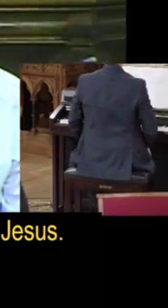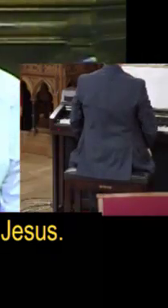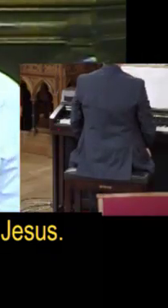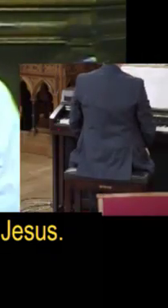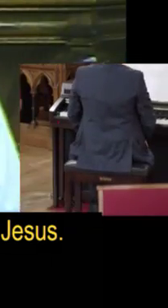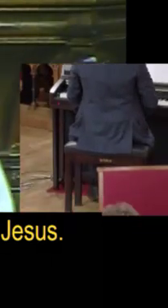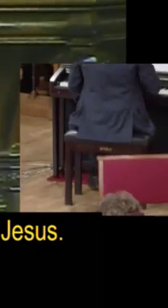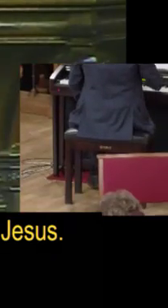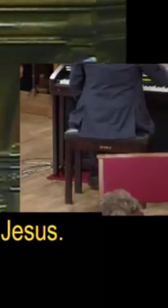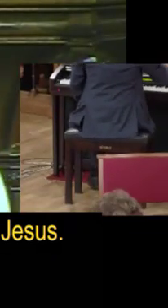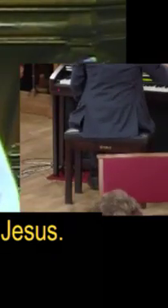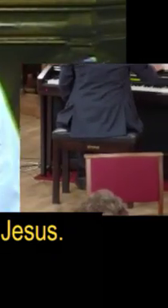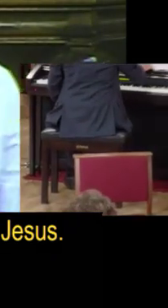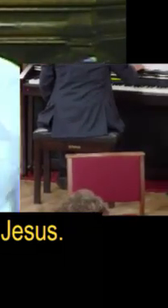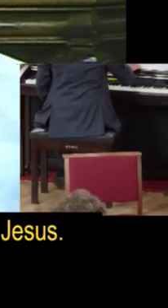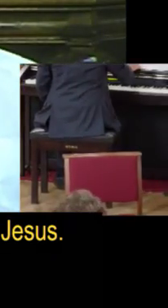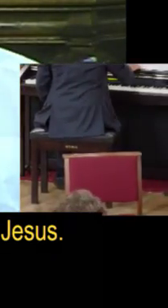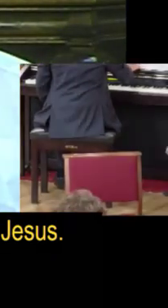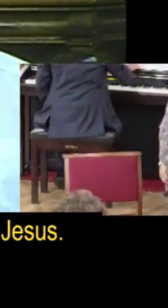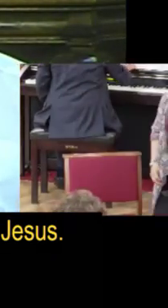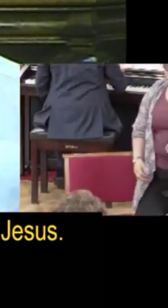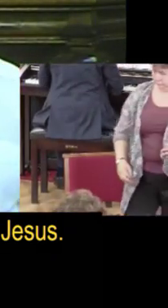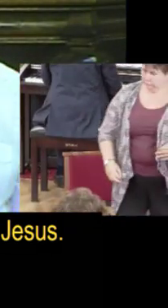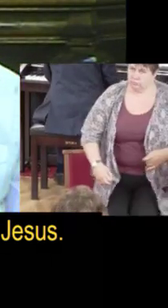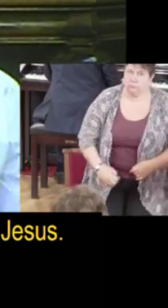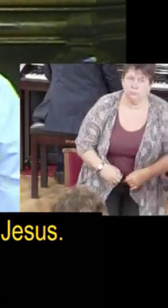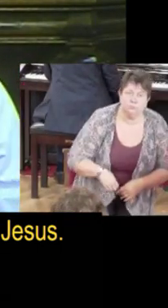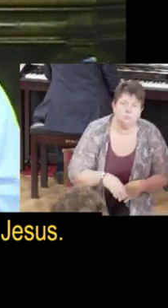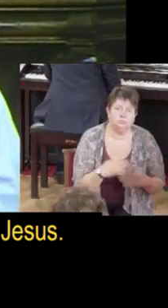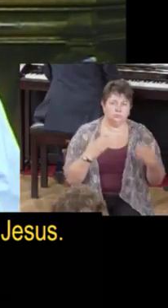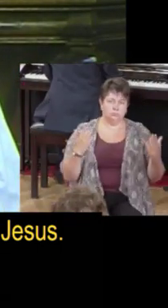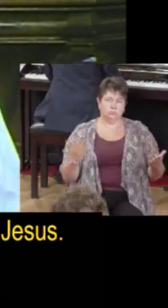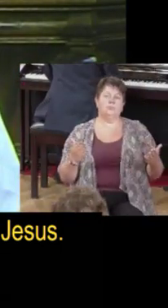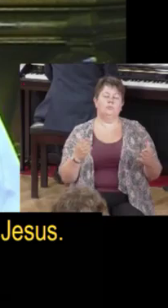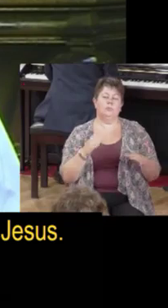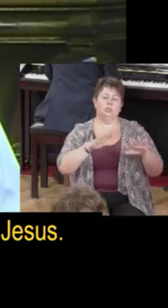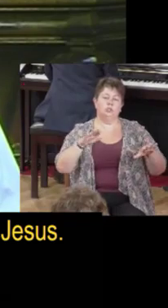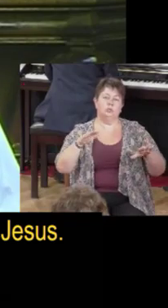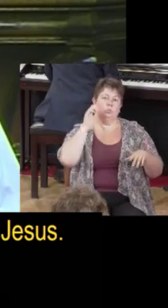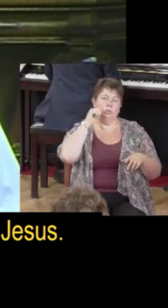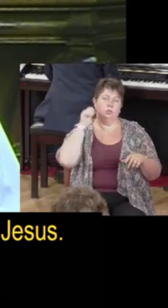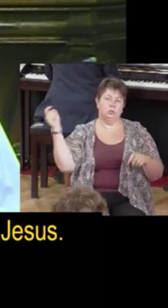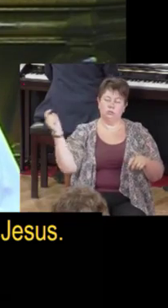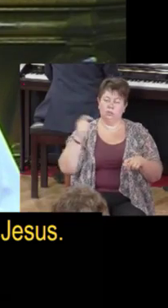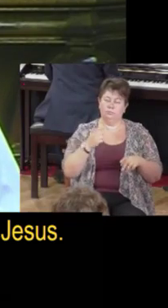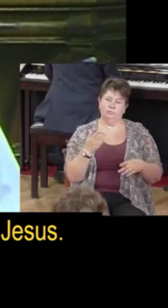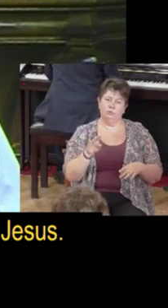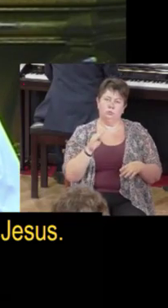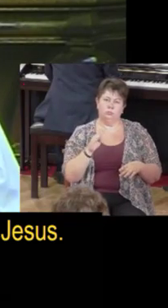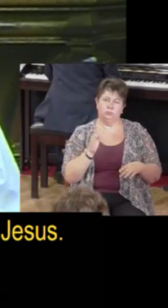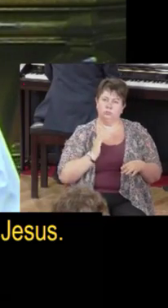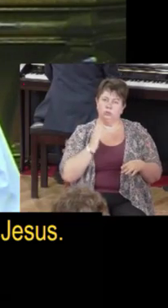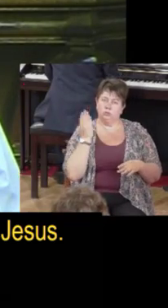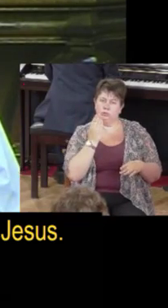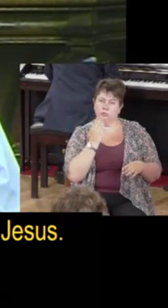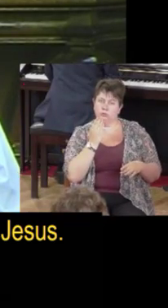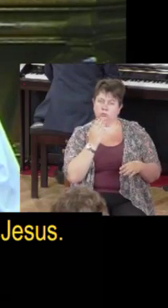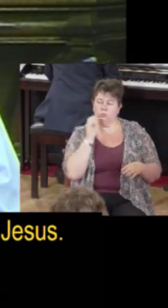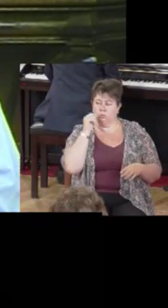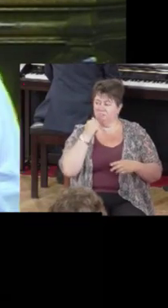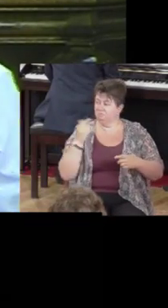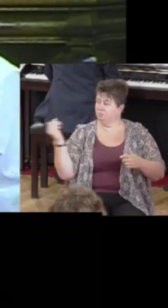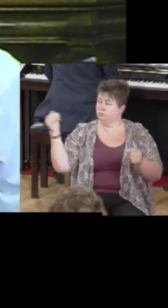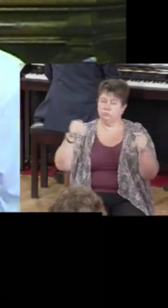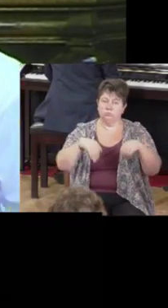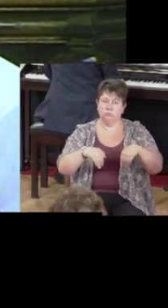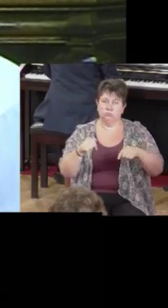Now the children are going to join us. It'll take a few moments for them to gather and to tell us what they've been doing in their various